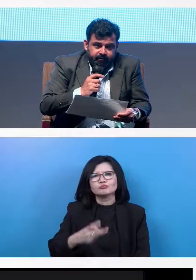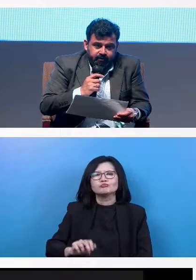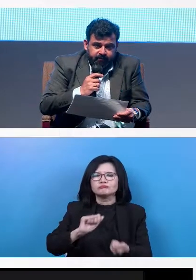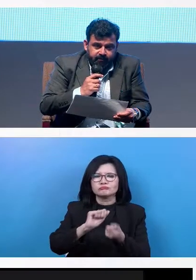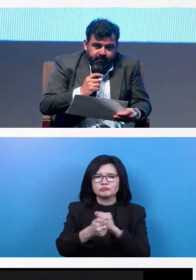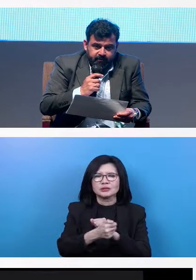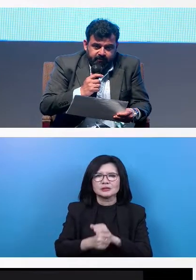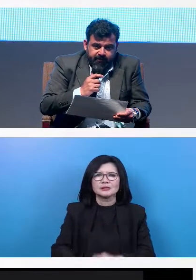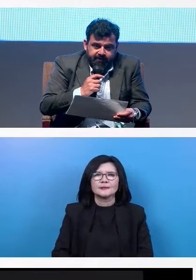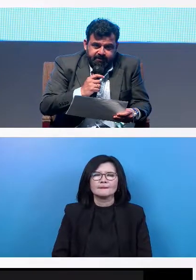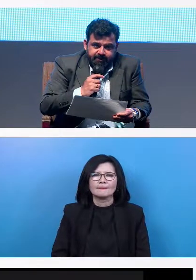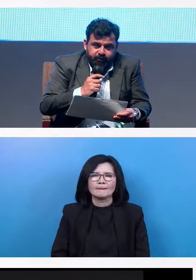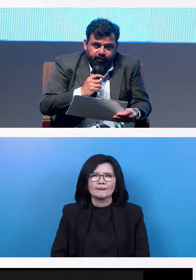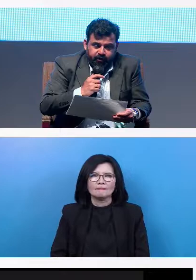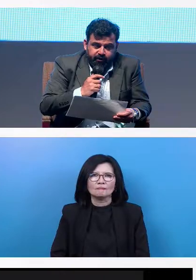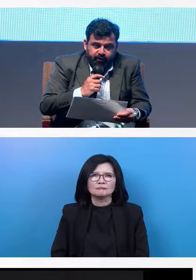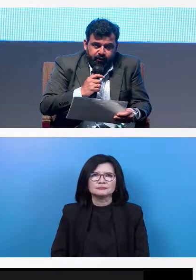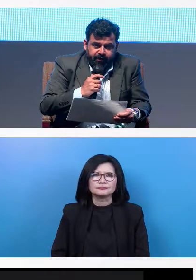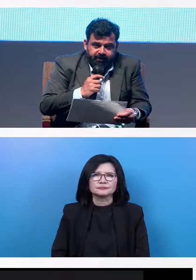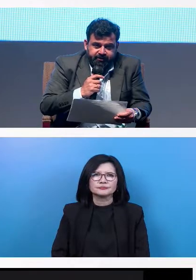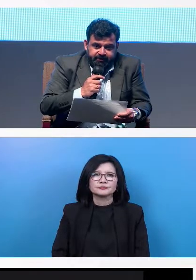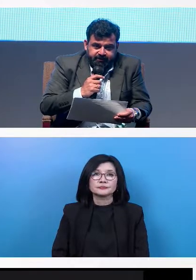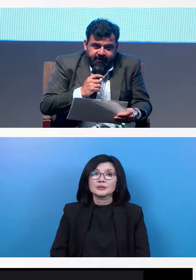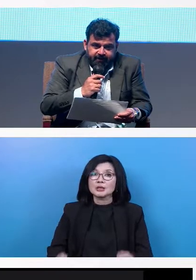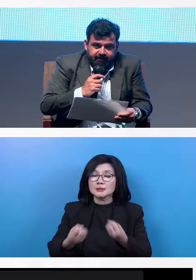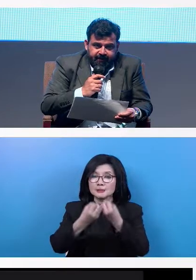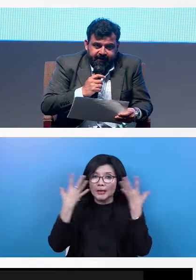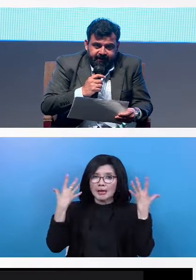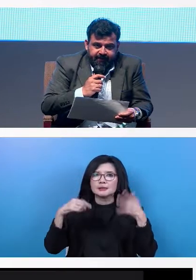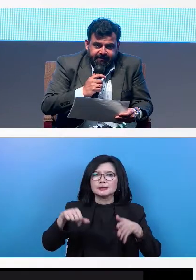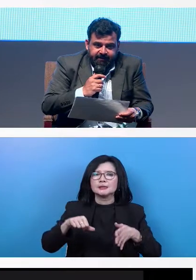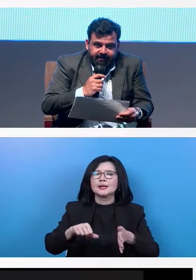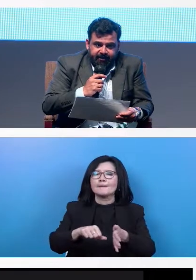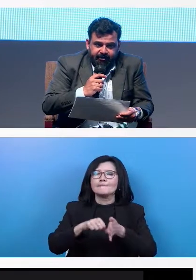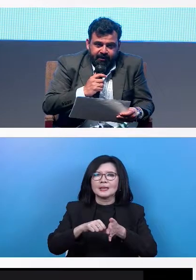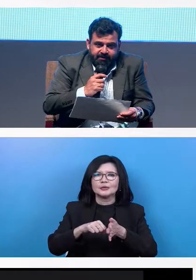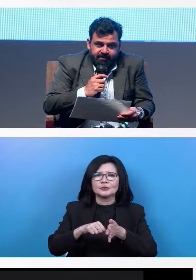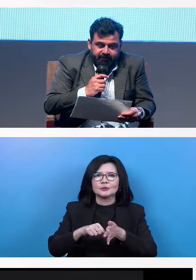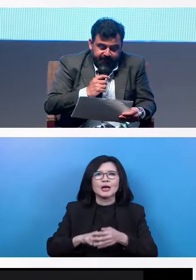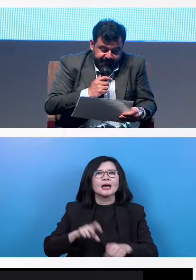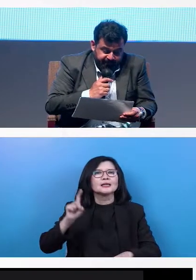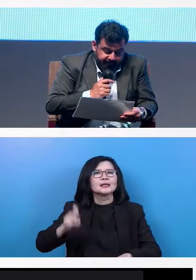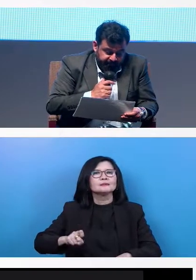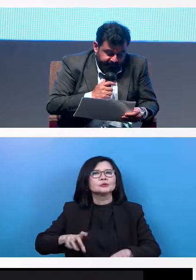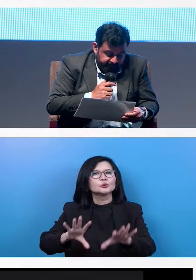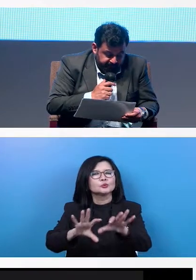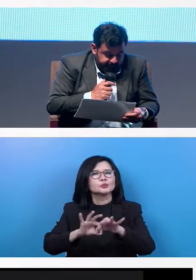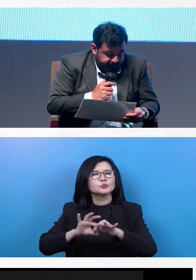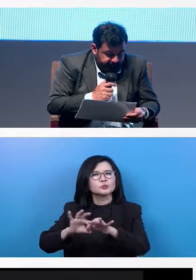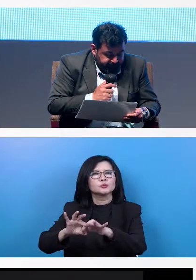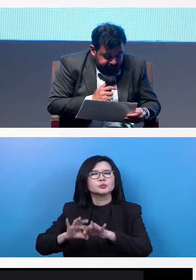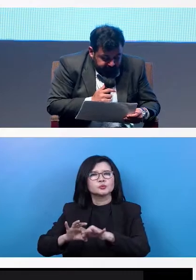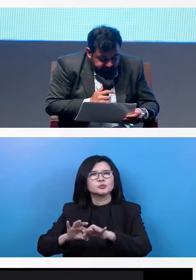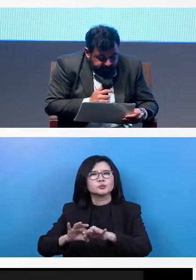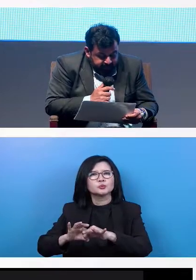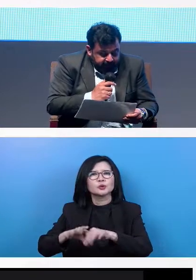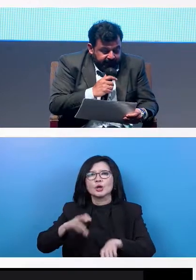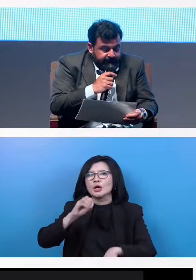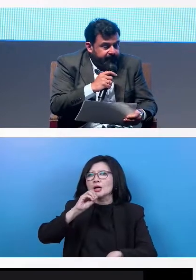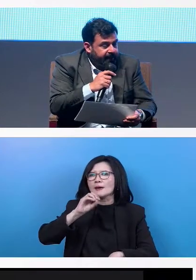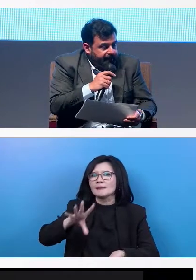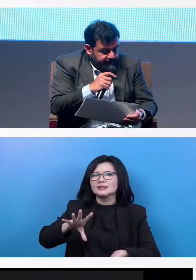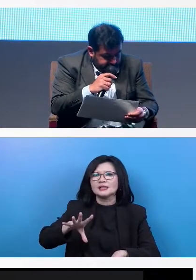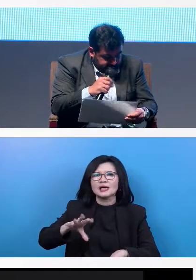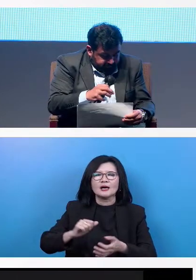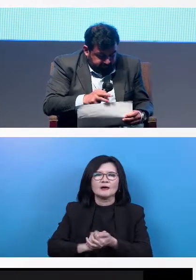Definitely, there is more required on coordination in trying to answer some of these big issues out there.